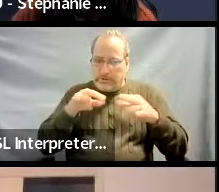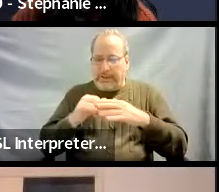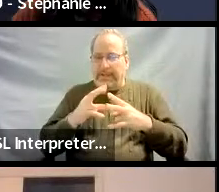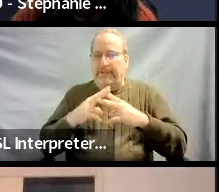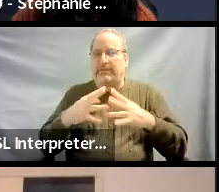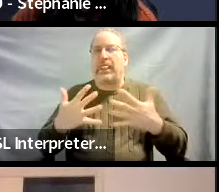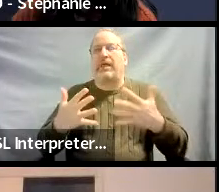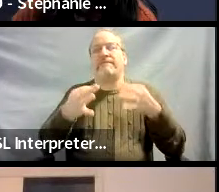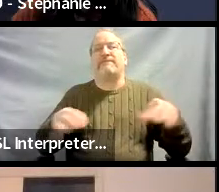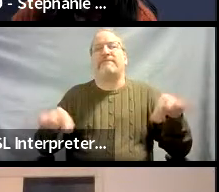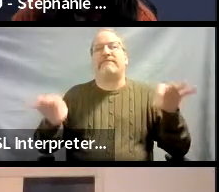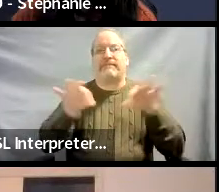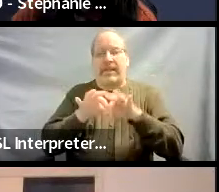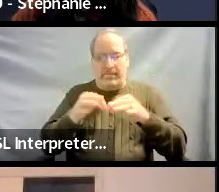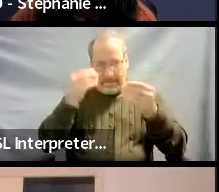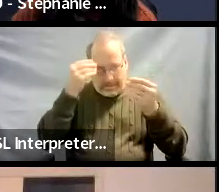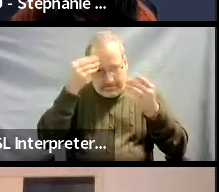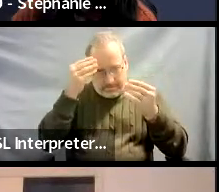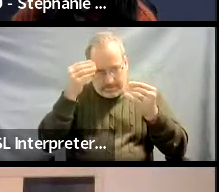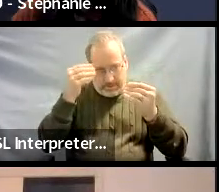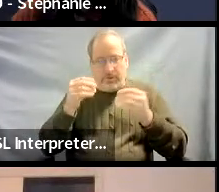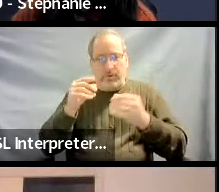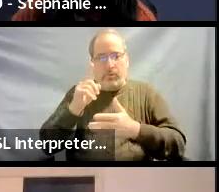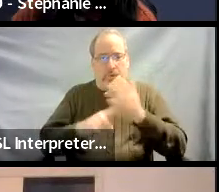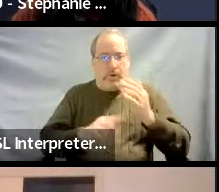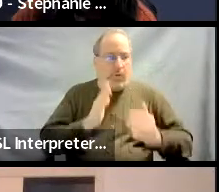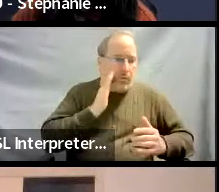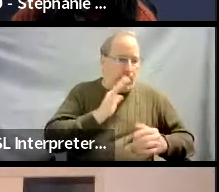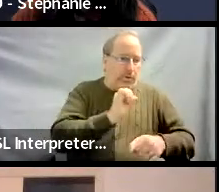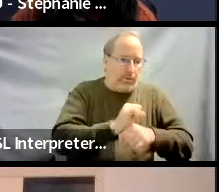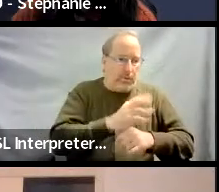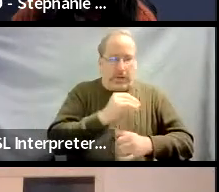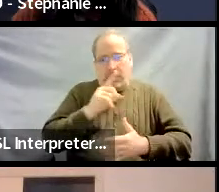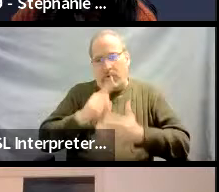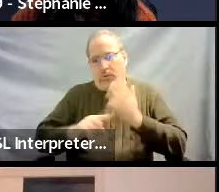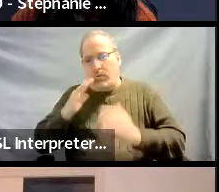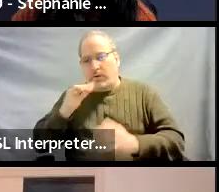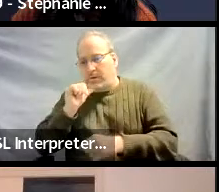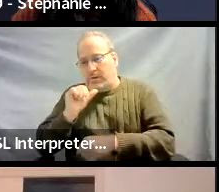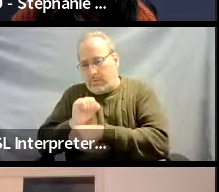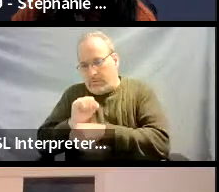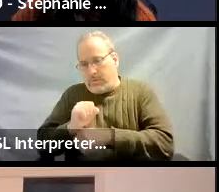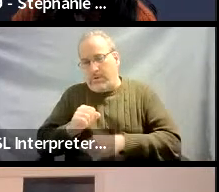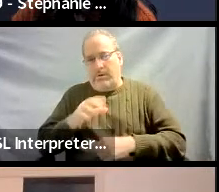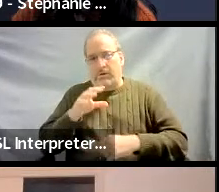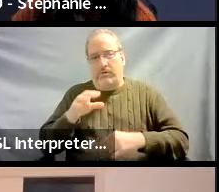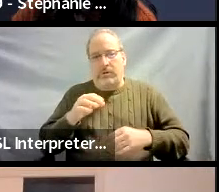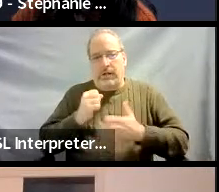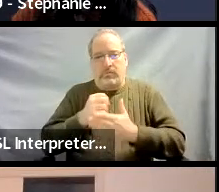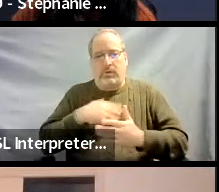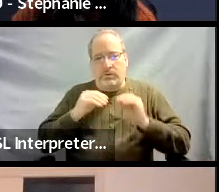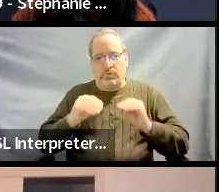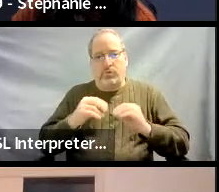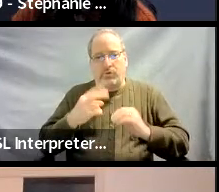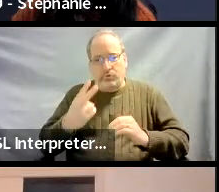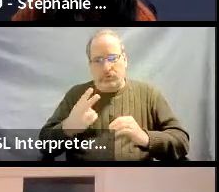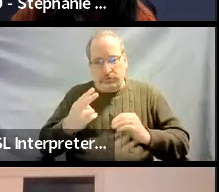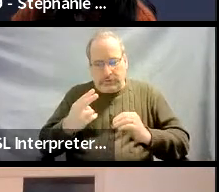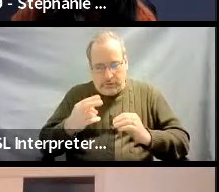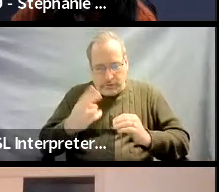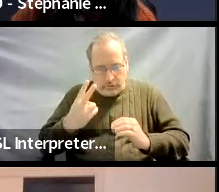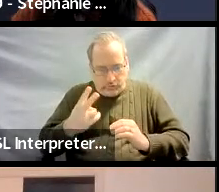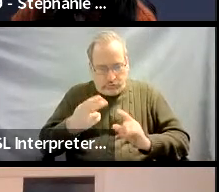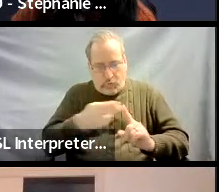invaluable input on what would and wouldn't work at her school. She helped us put together 2 recruitment videos.